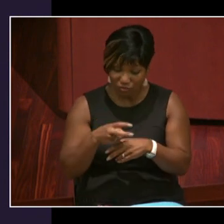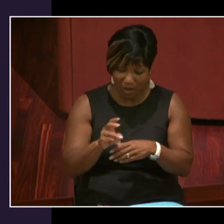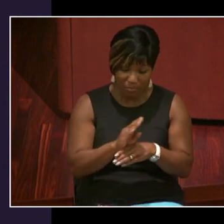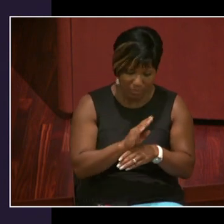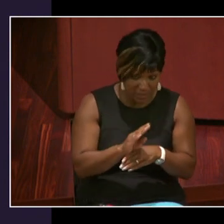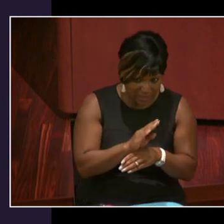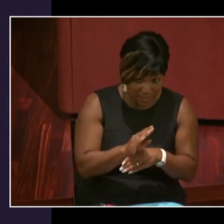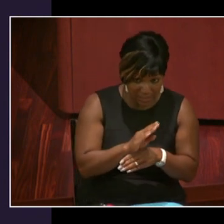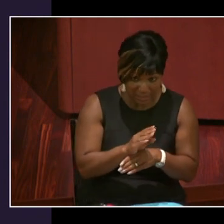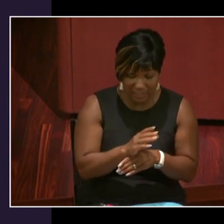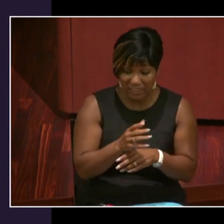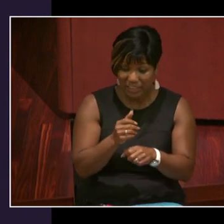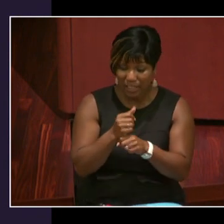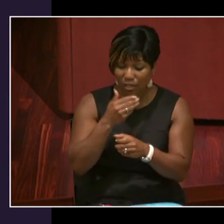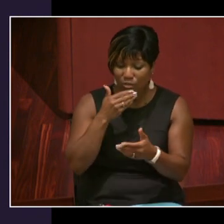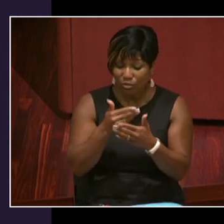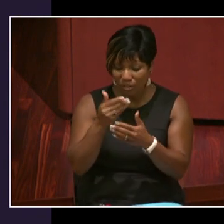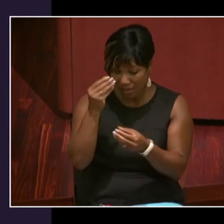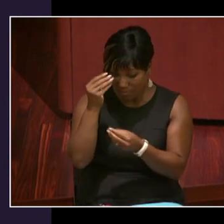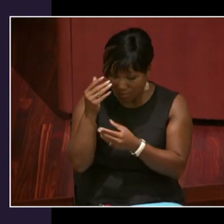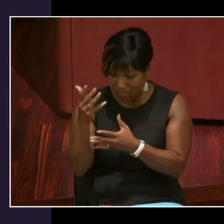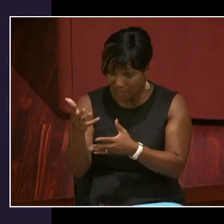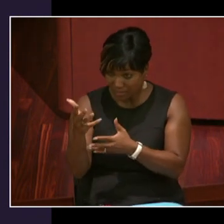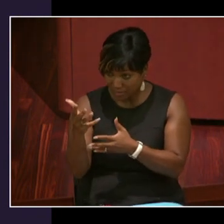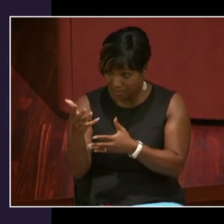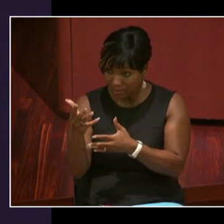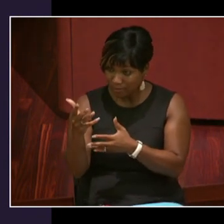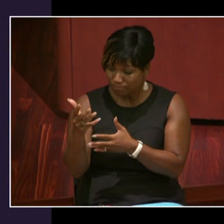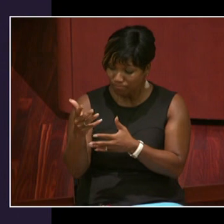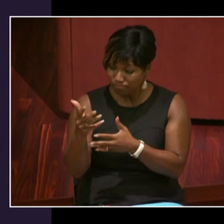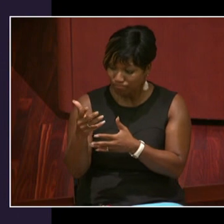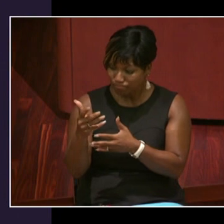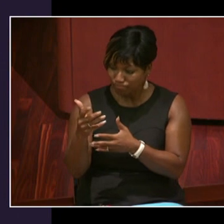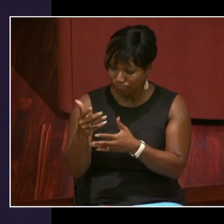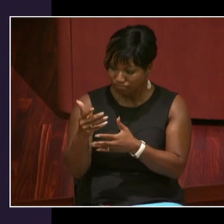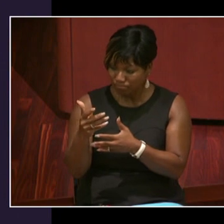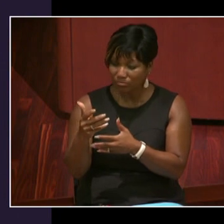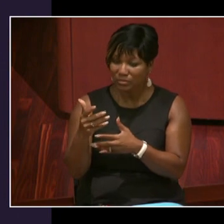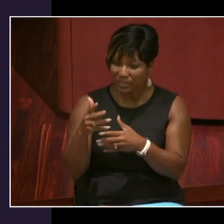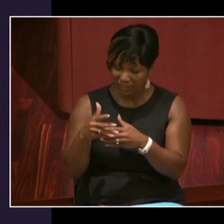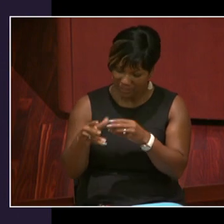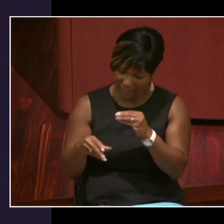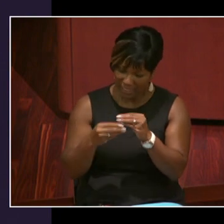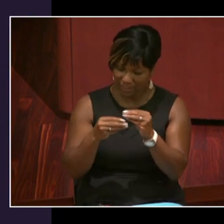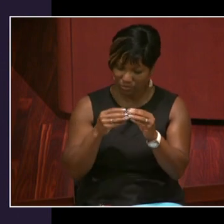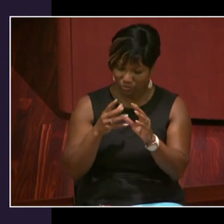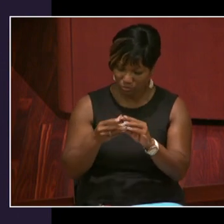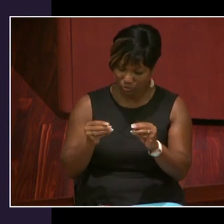You're getting a lot of good information that, again, just kind of builds the story.